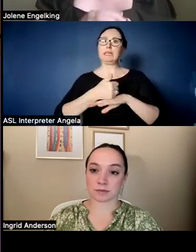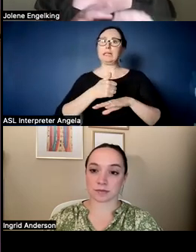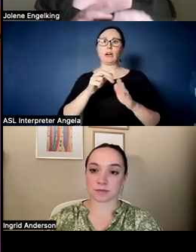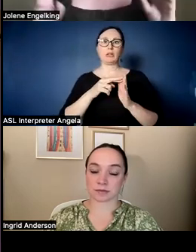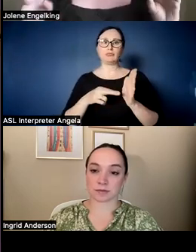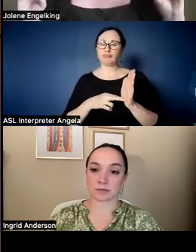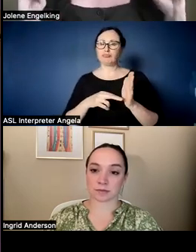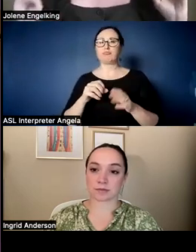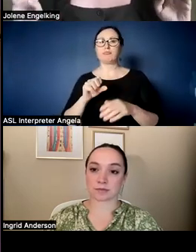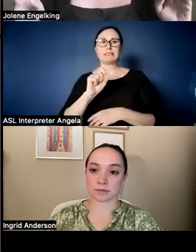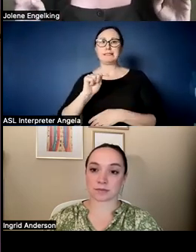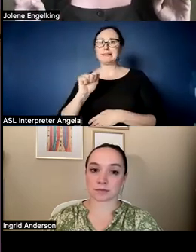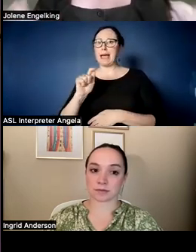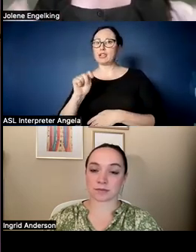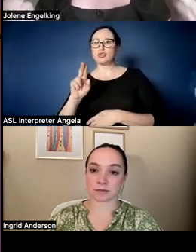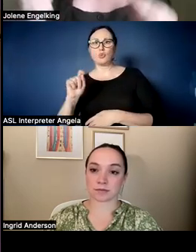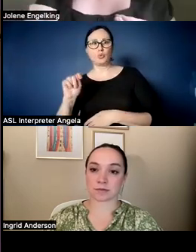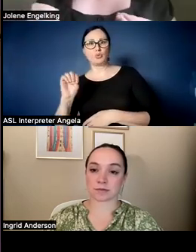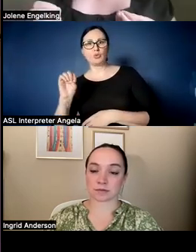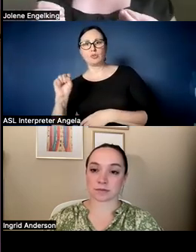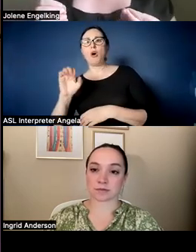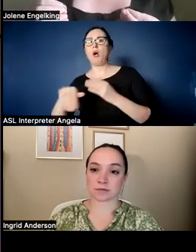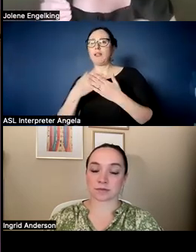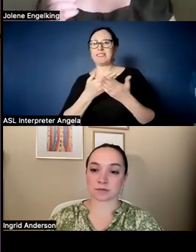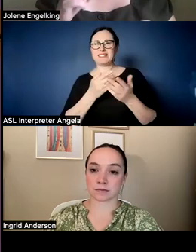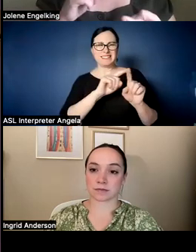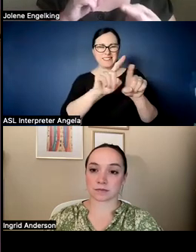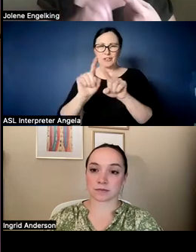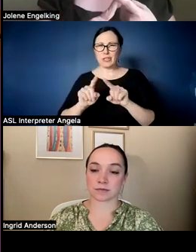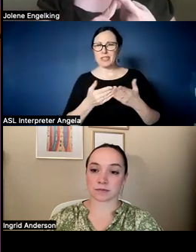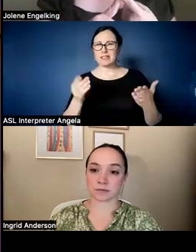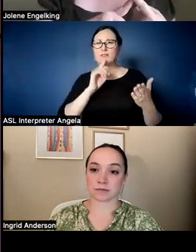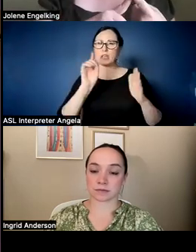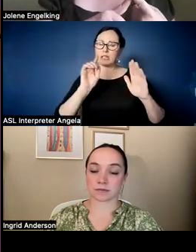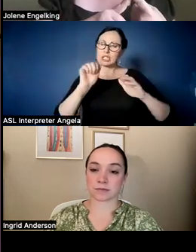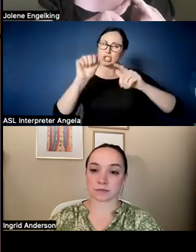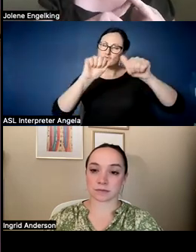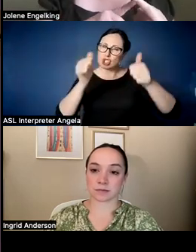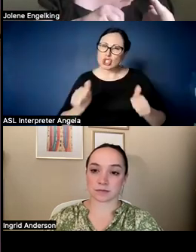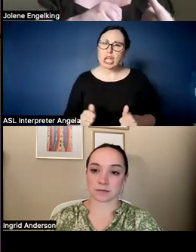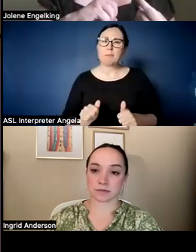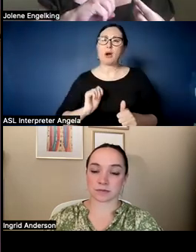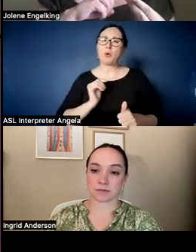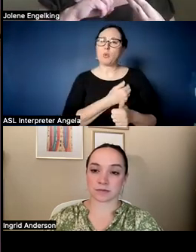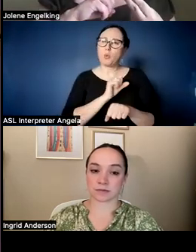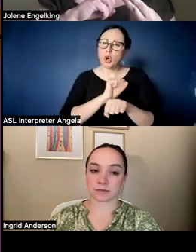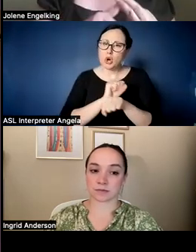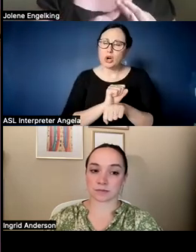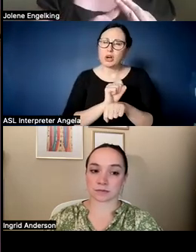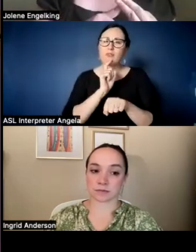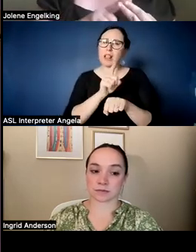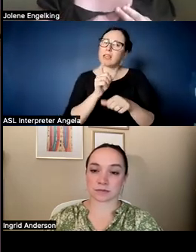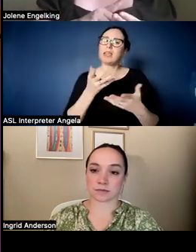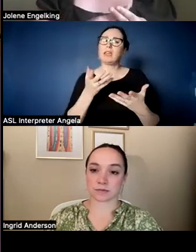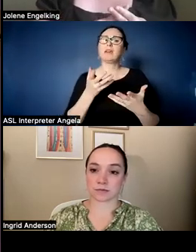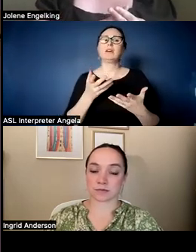different things that really help to shape our work. But if we're coming with the lens that we're all doing the best that we can with the information that we have, and that our